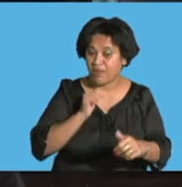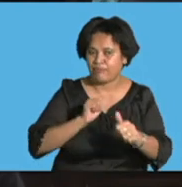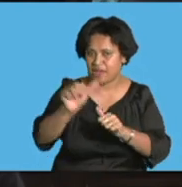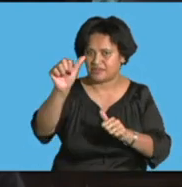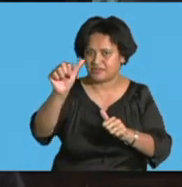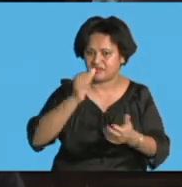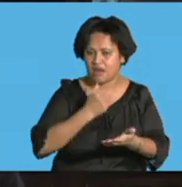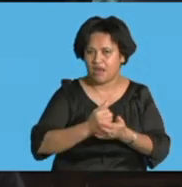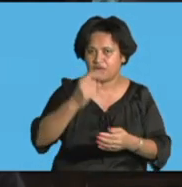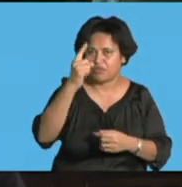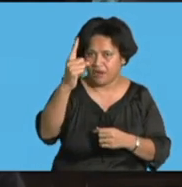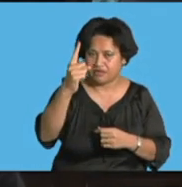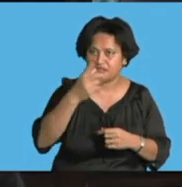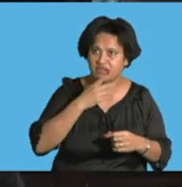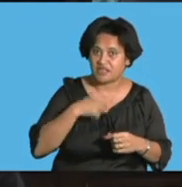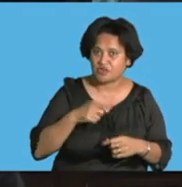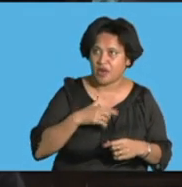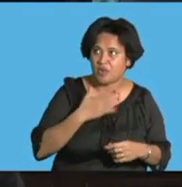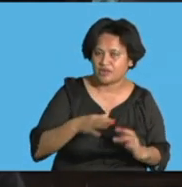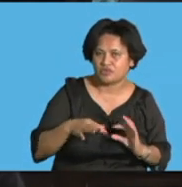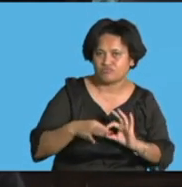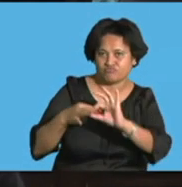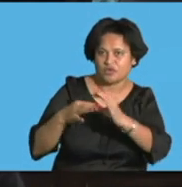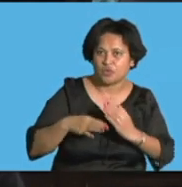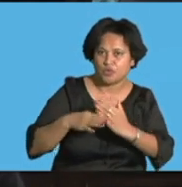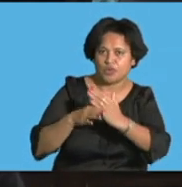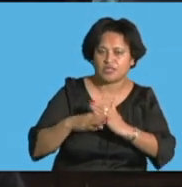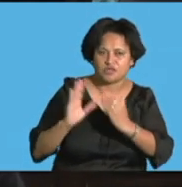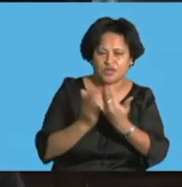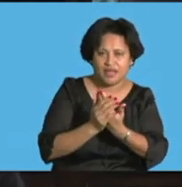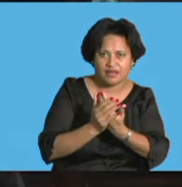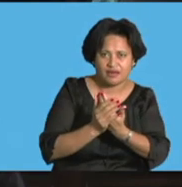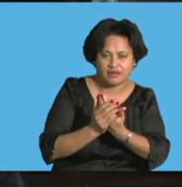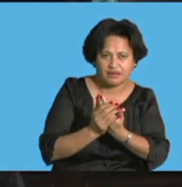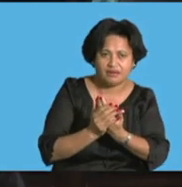from them and improve our ease of business indices.